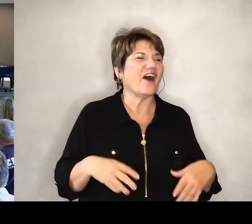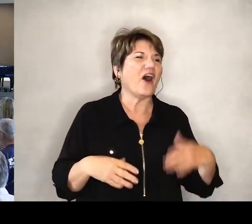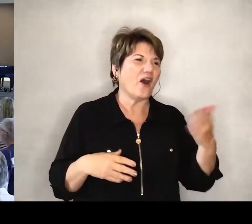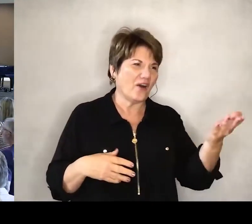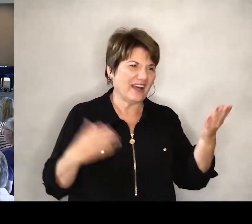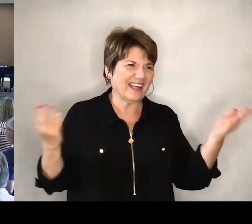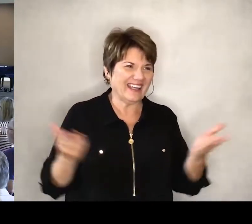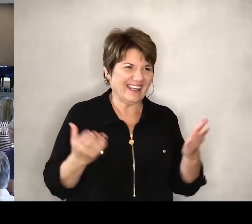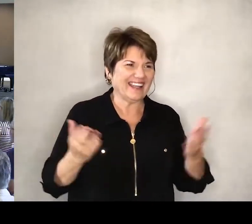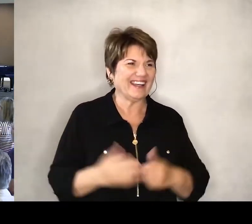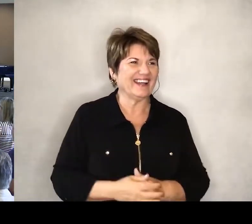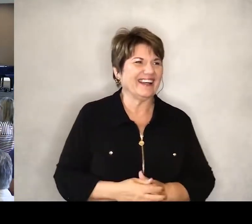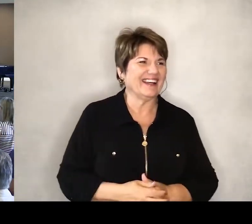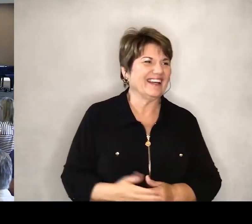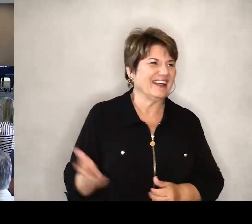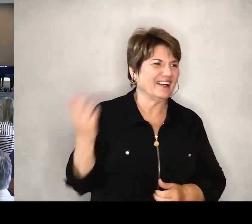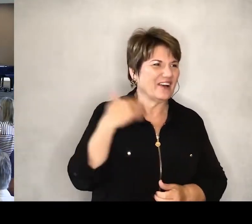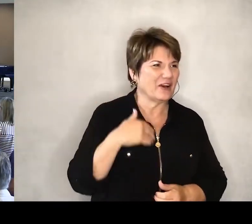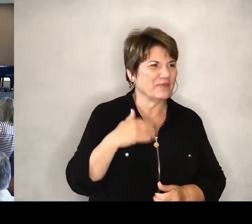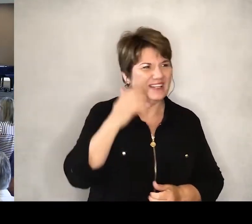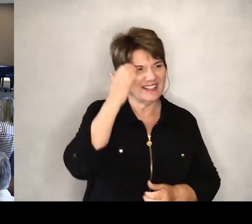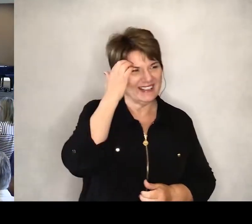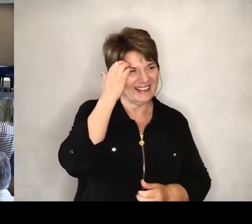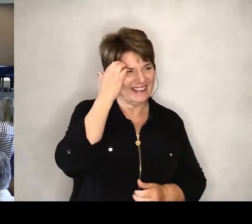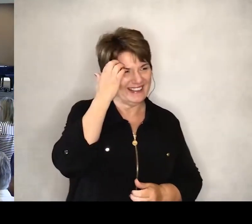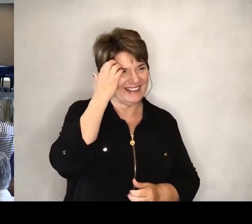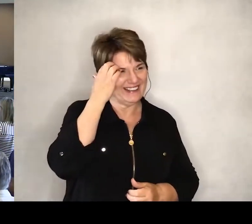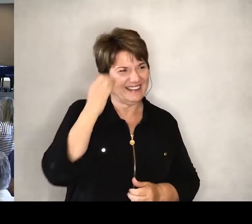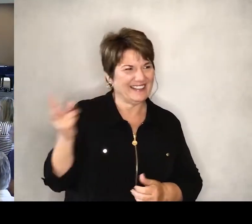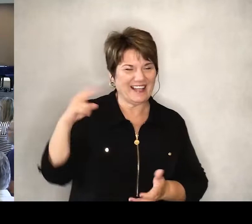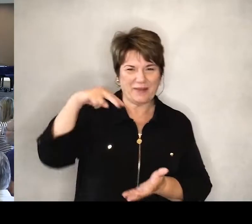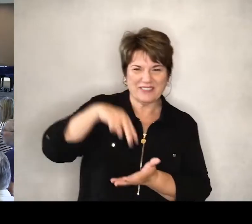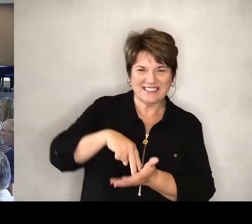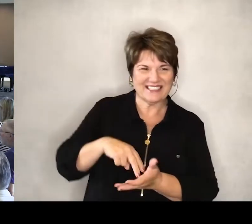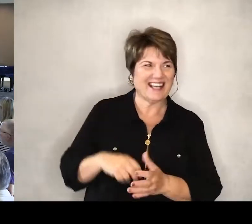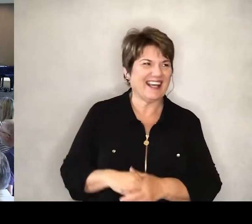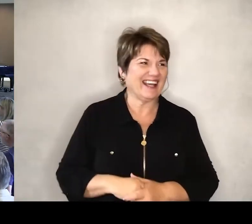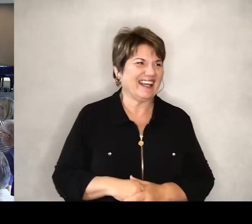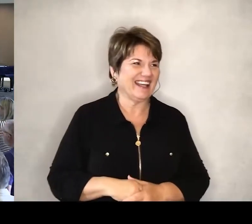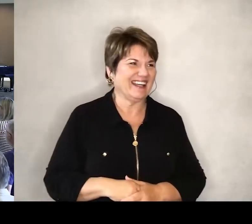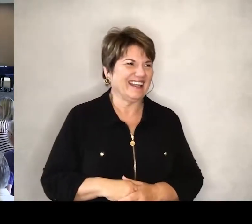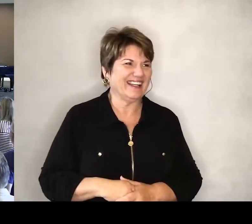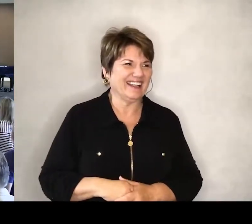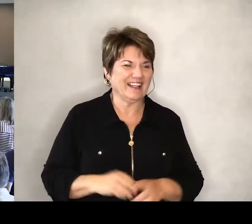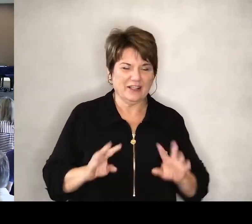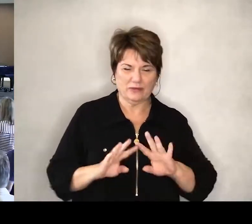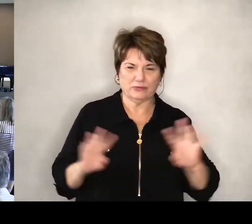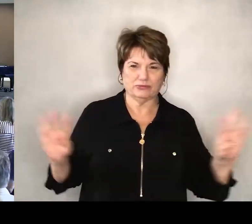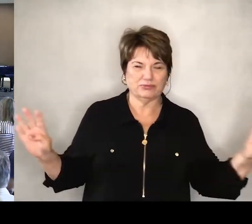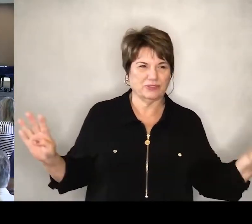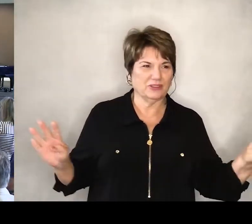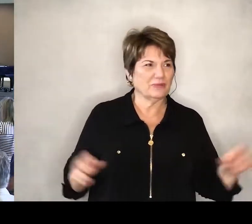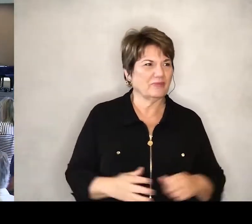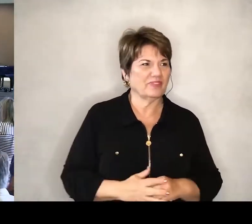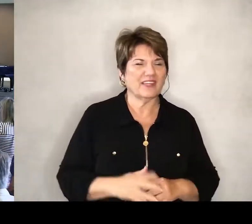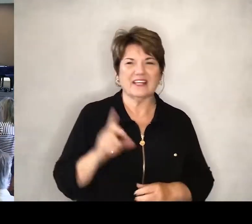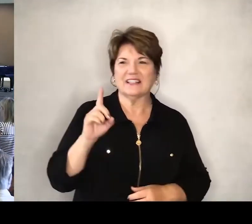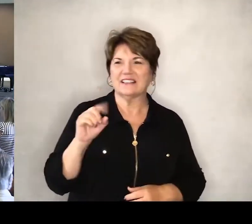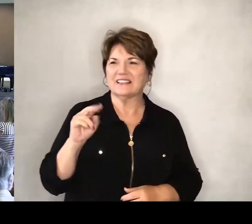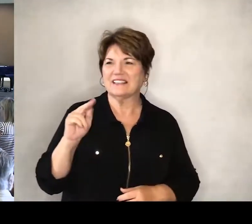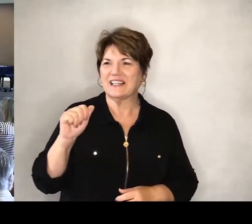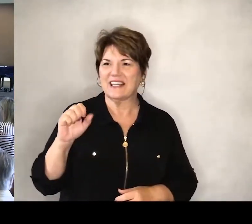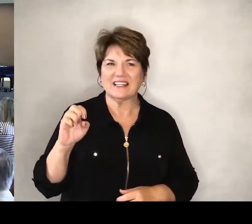Hope. Oh, Hope's already on her way there up. There you go. Come on up here. No, Hope right here. You're come gonna stand. Right you're going to you're gonna stand right just there. Spread across Dennis the front Migliazzo? Of the stage. Dennis